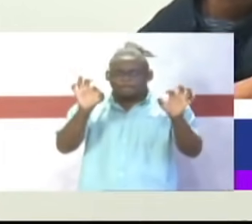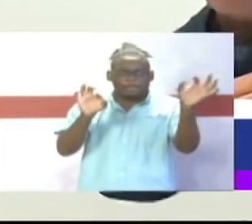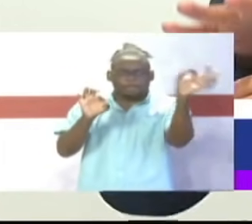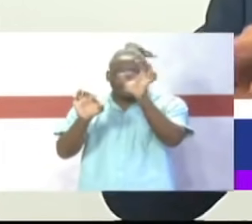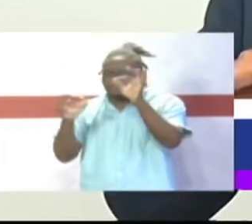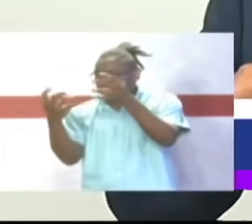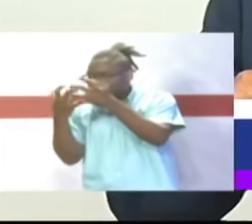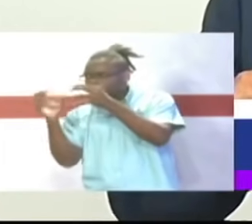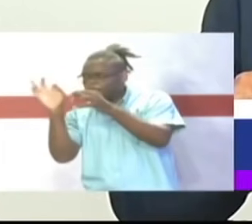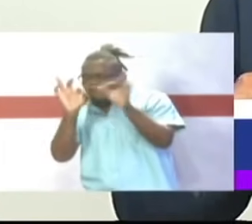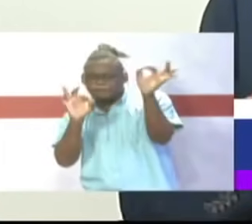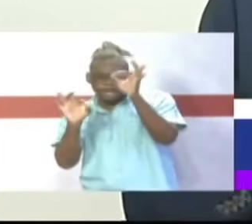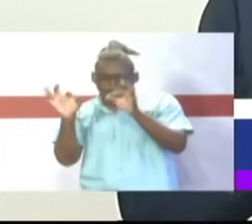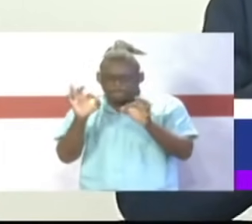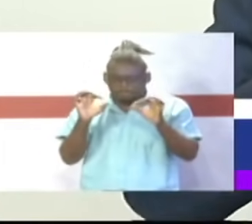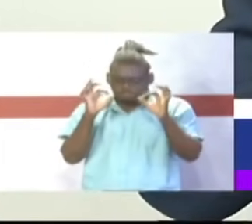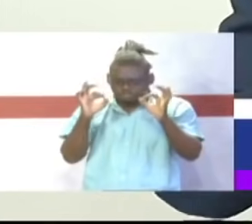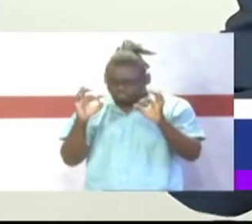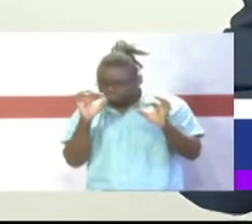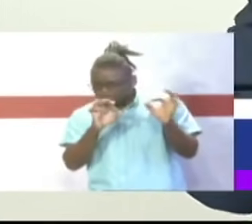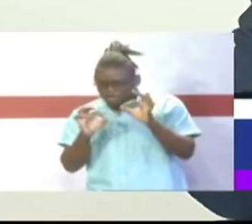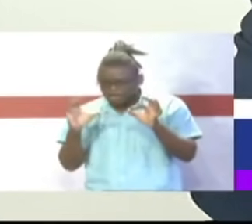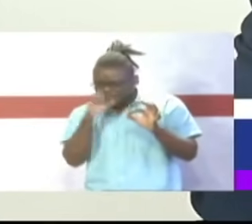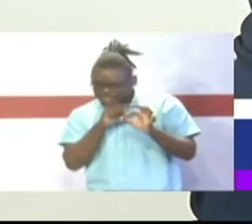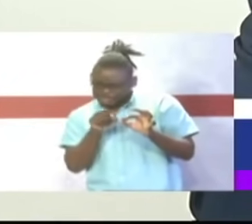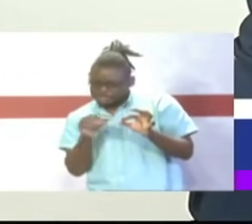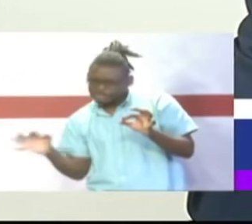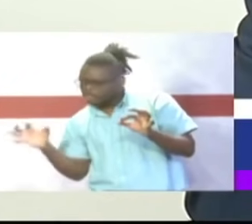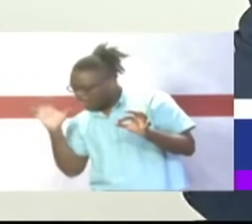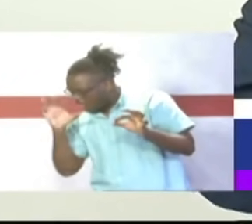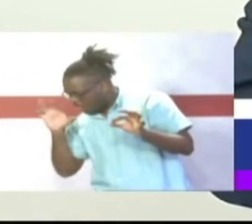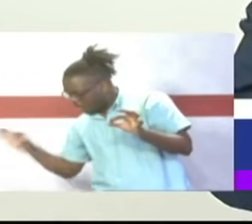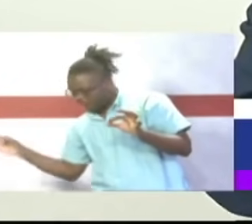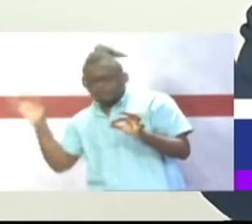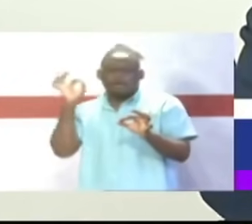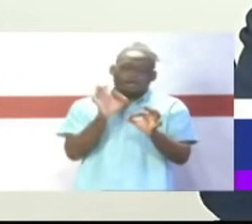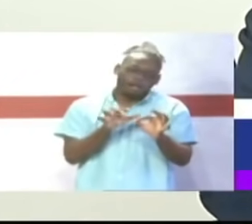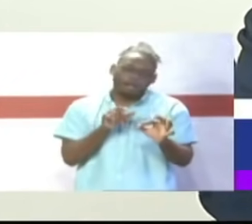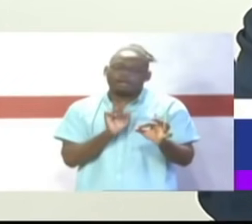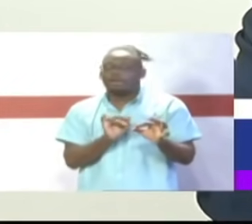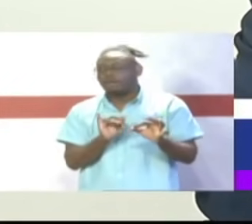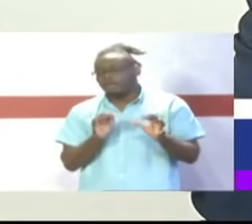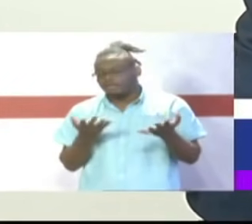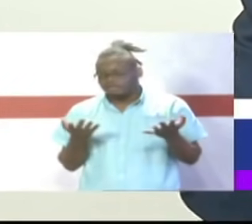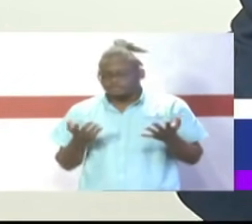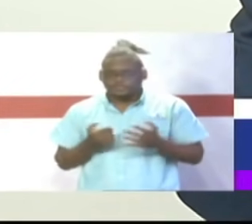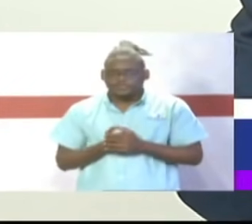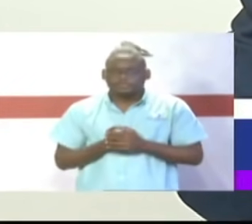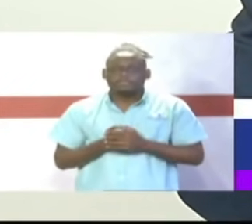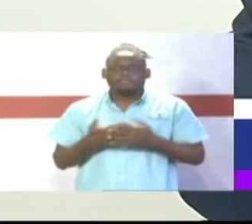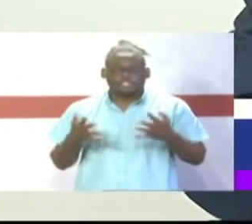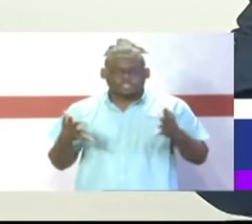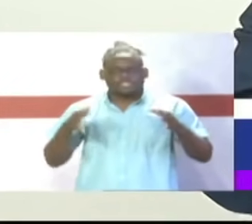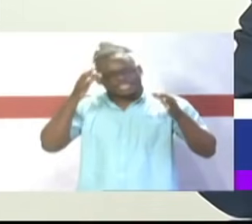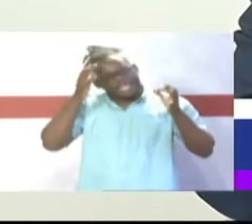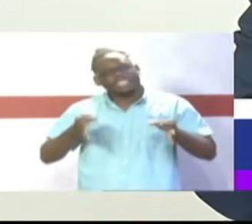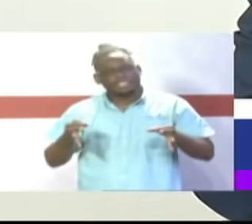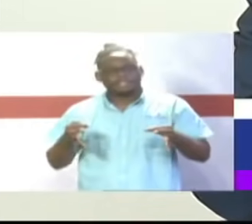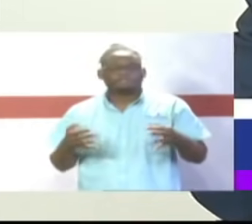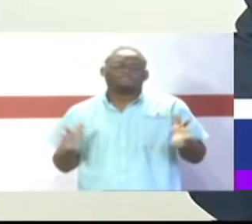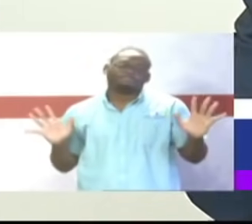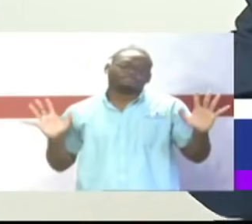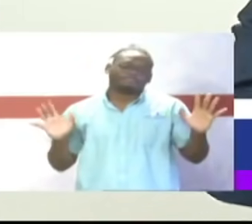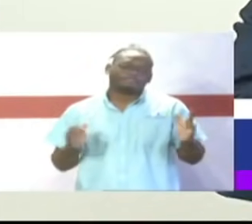in isolation. We don't look at positivity rate in isolation. We don't look at the